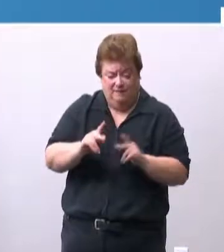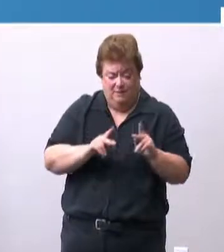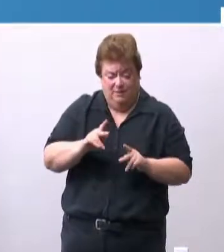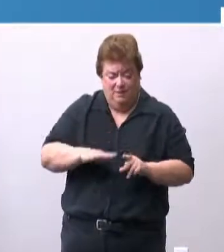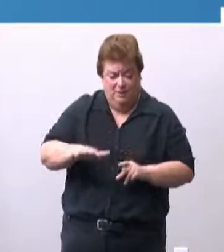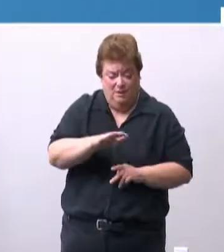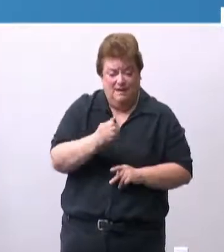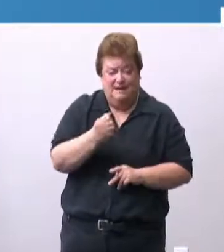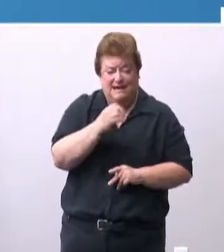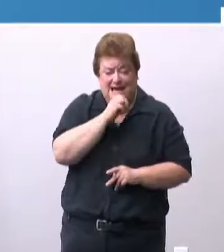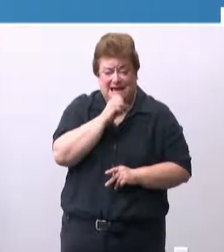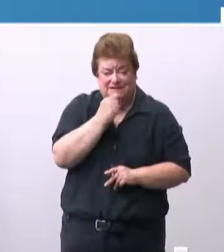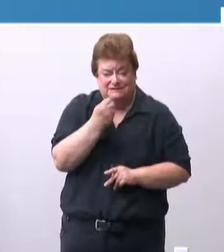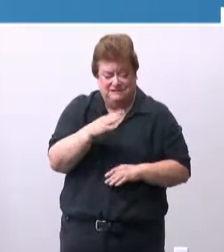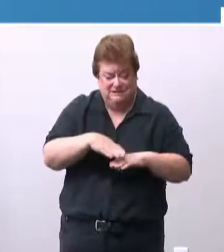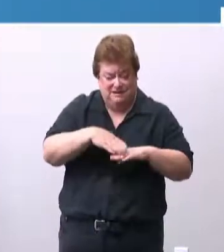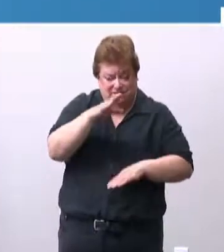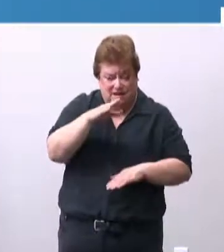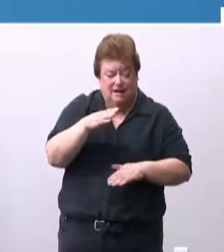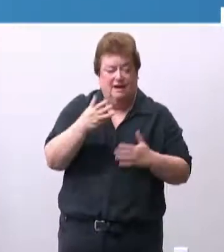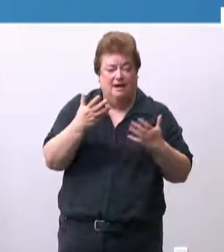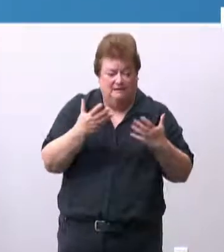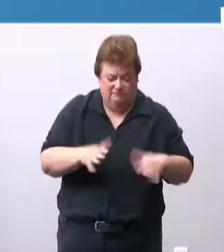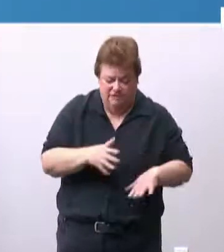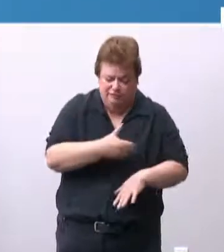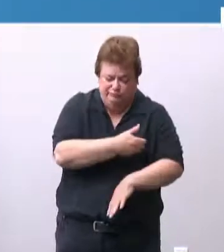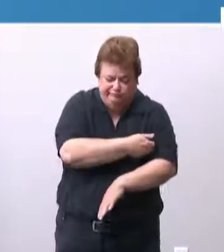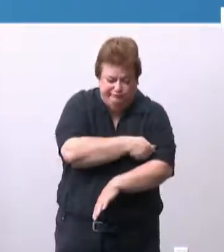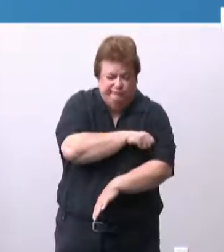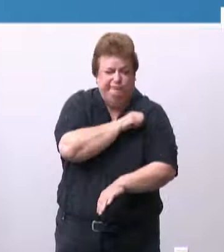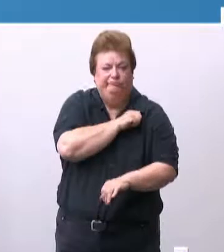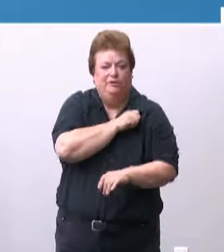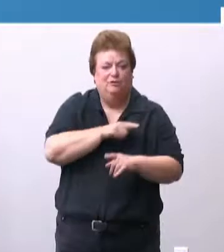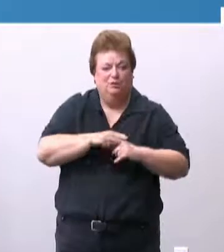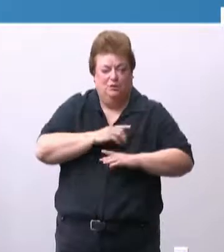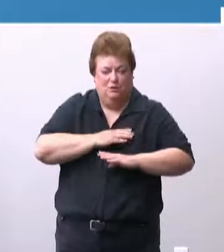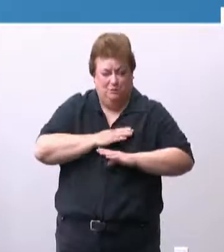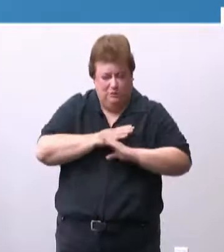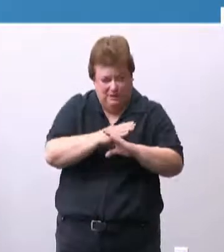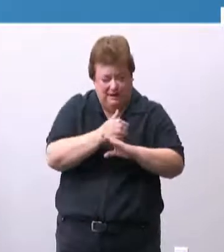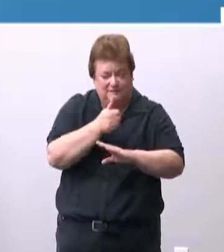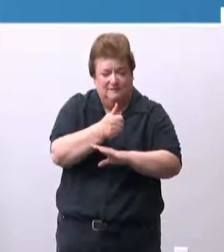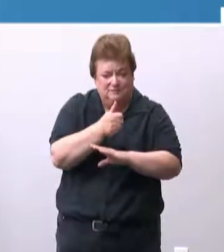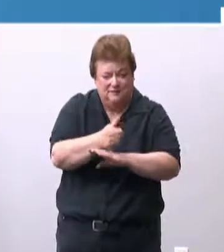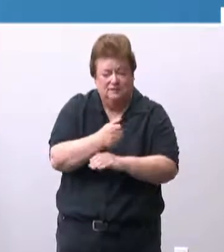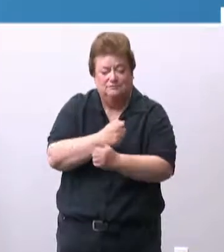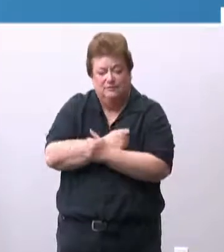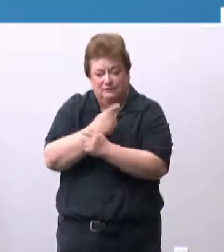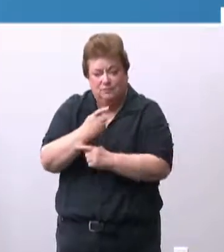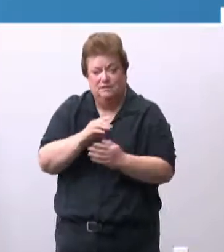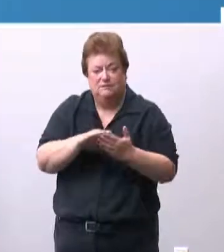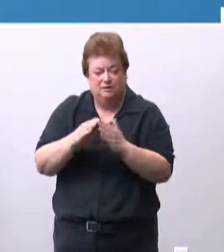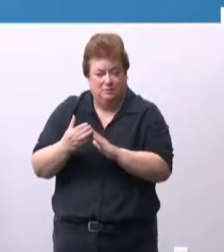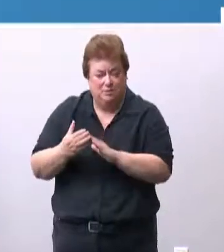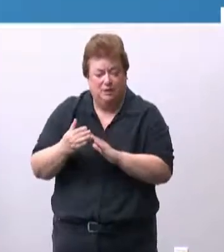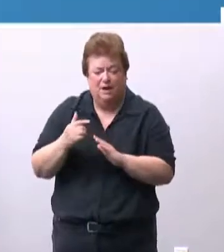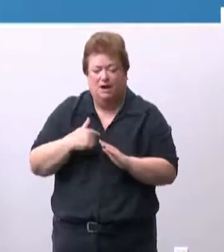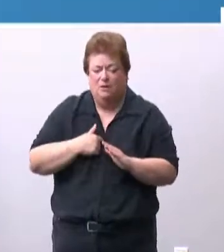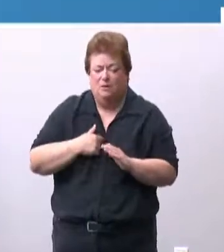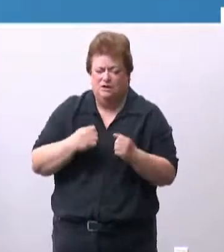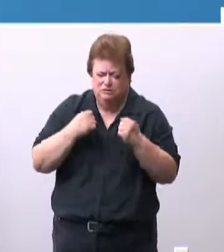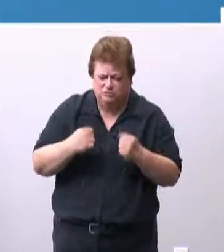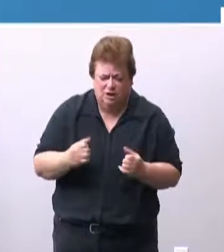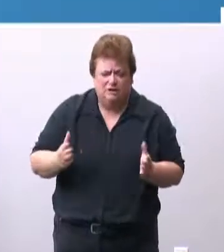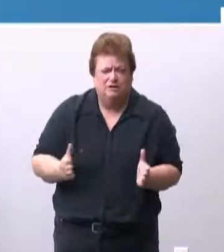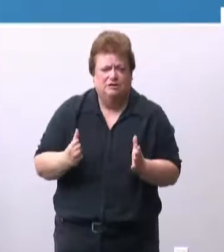age 16 and older, have already rolled up their sleeves to protect themselves and their loved ones in our community, and we strongly urge everyone else